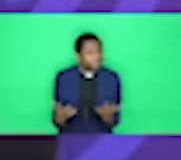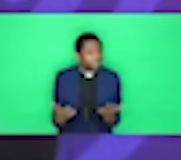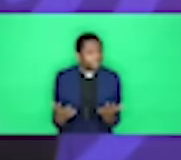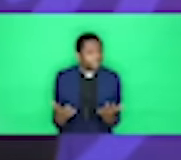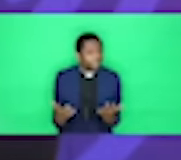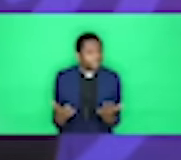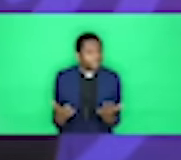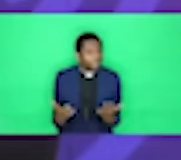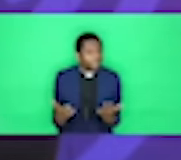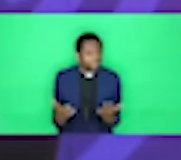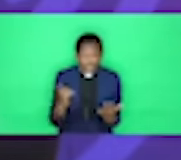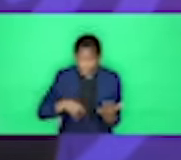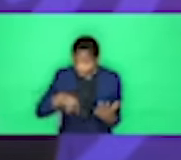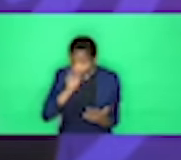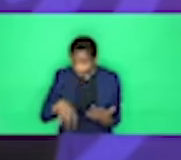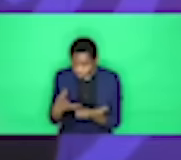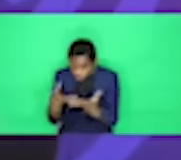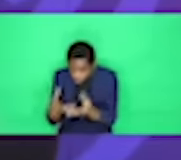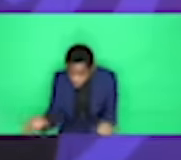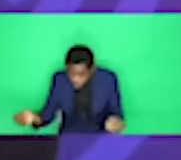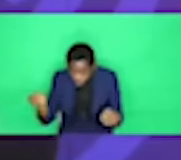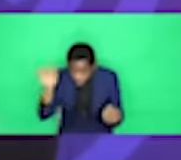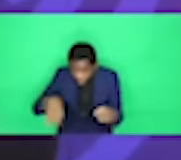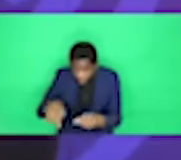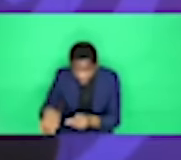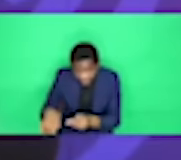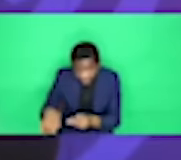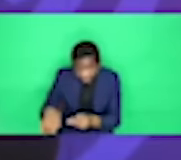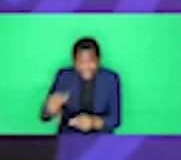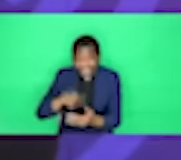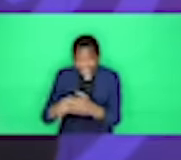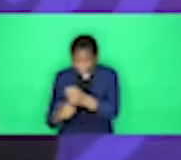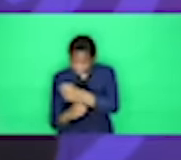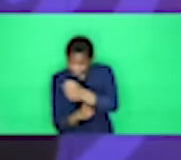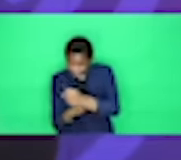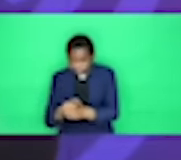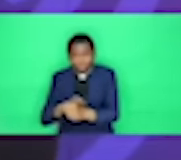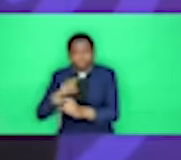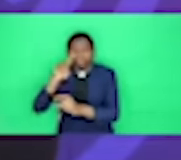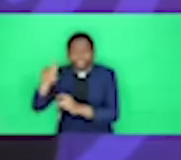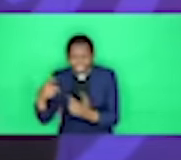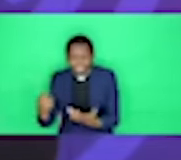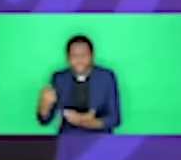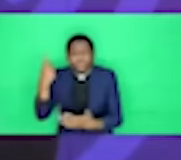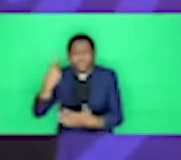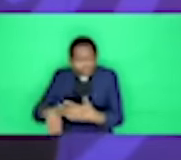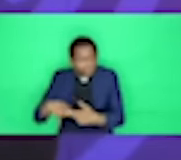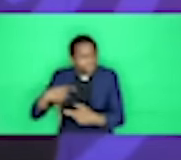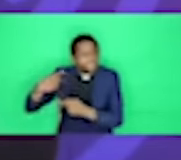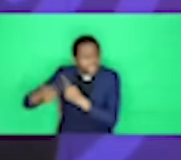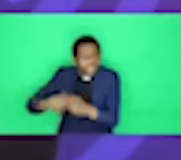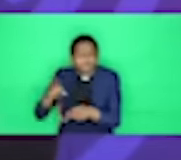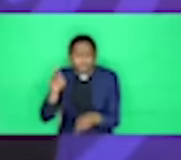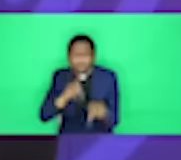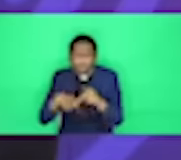that we should address as the fundamental question is, what kind of people do we